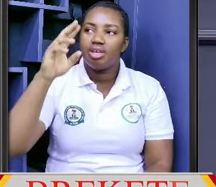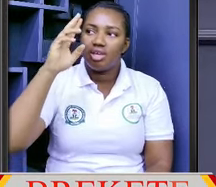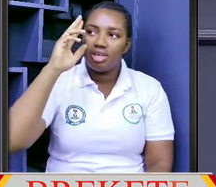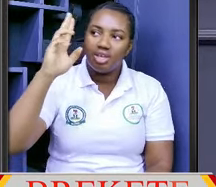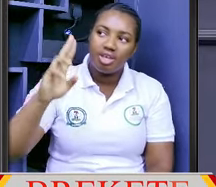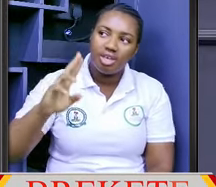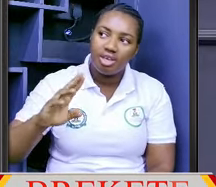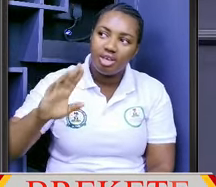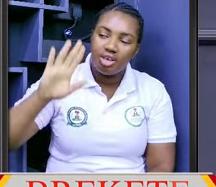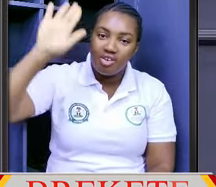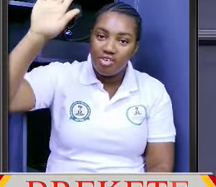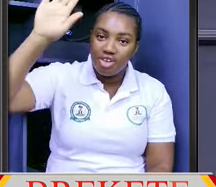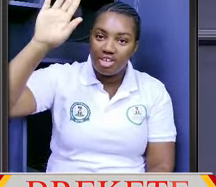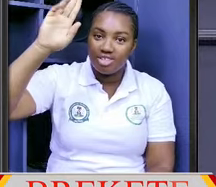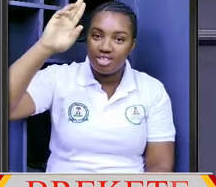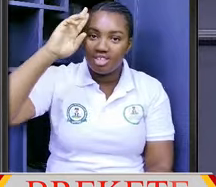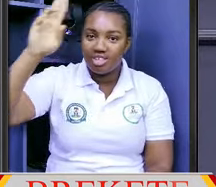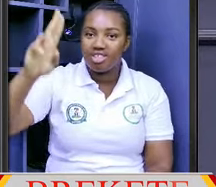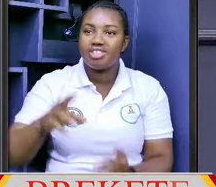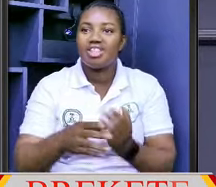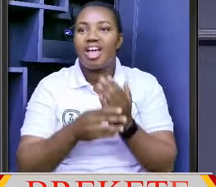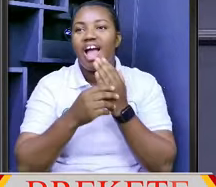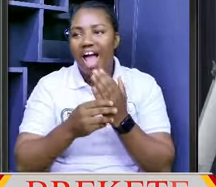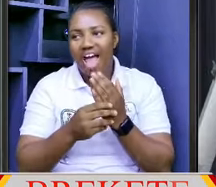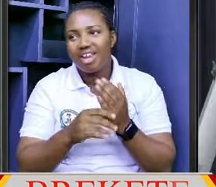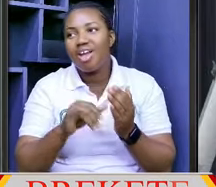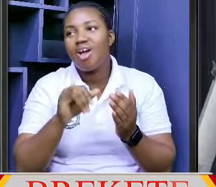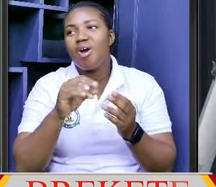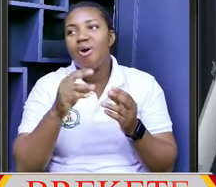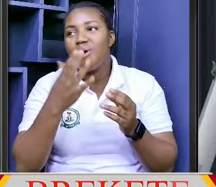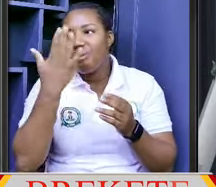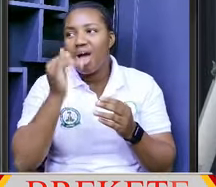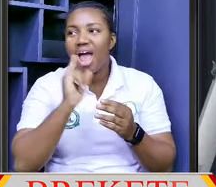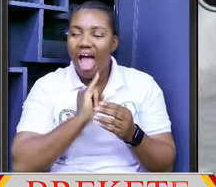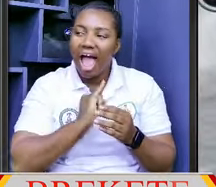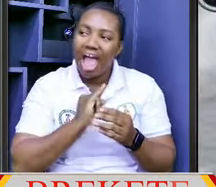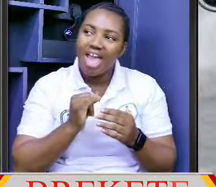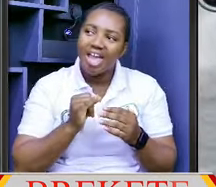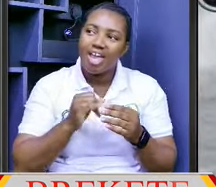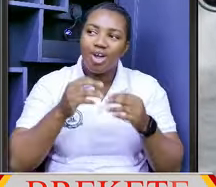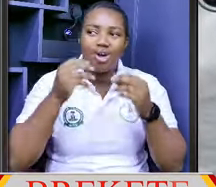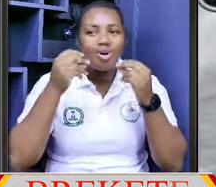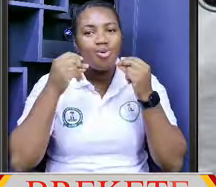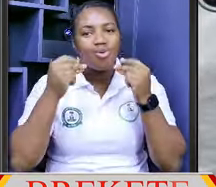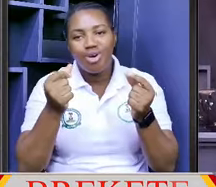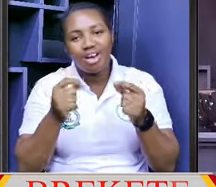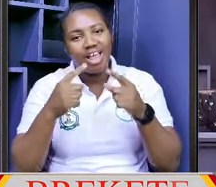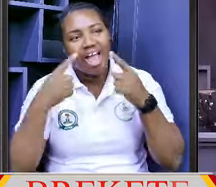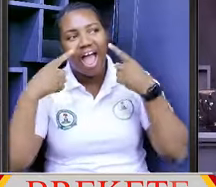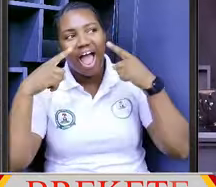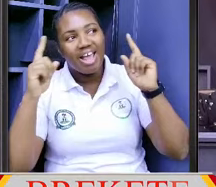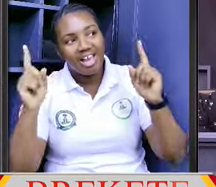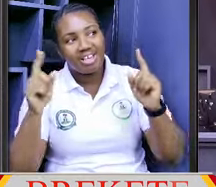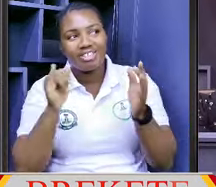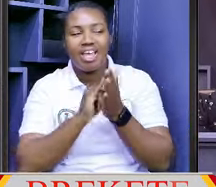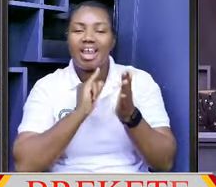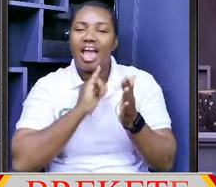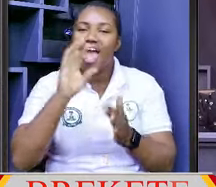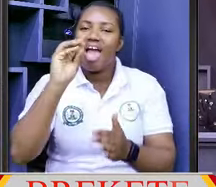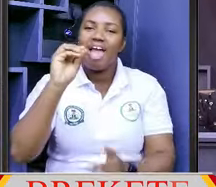Why I quickly announce say I owe him now because they fee give a microphone now. He go say ordinary pay me my